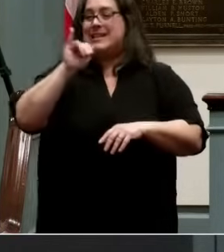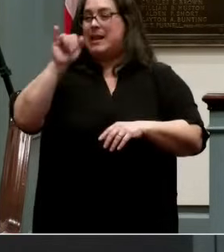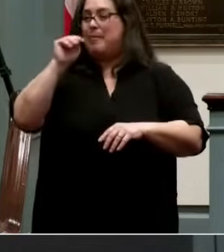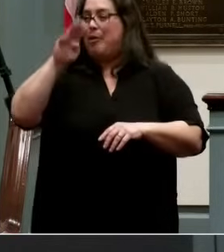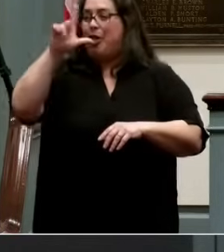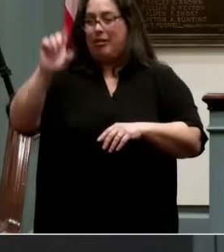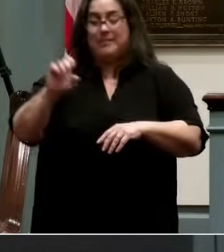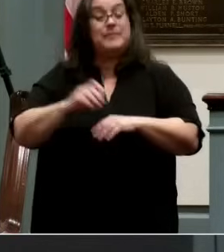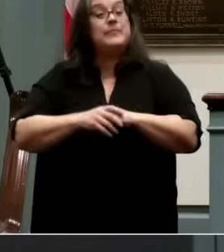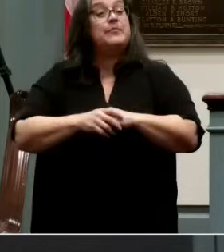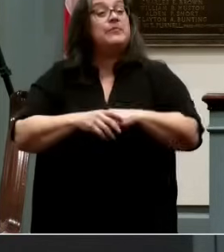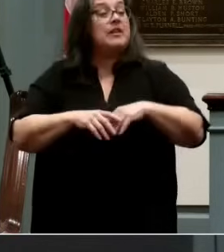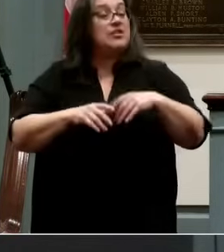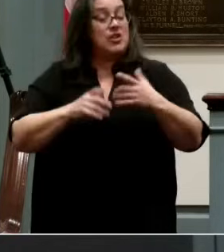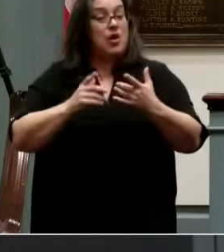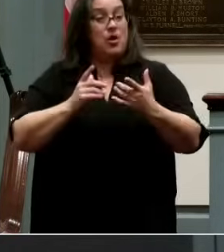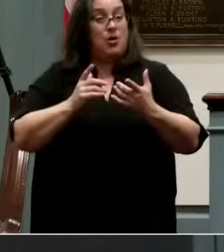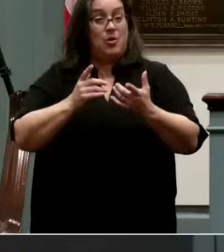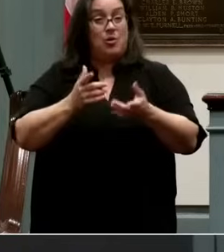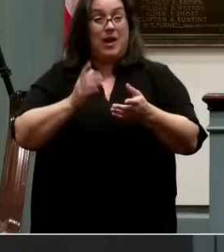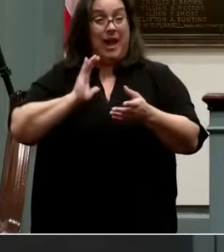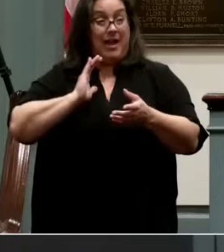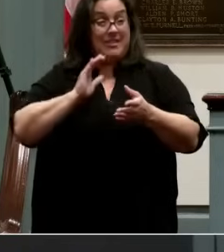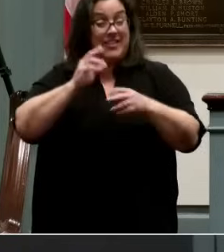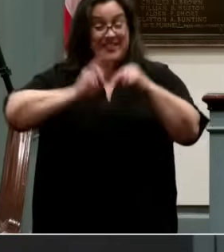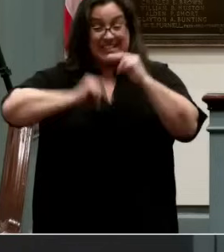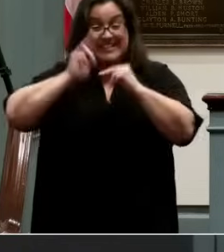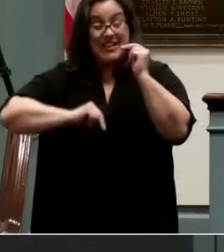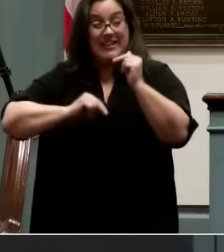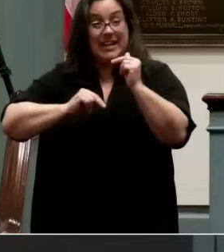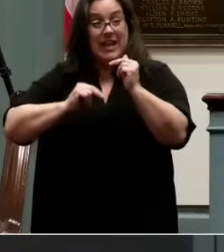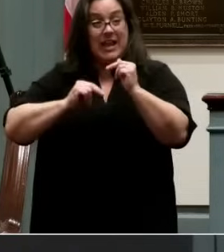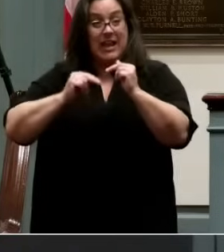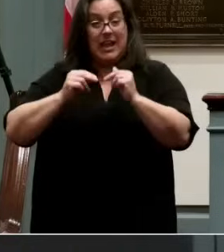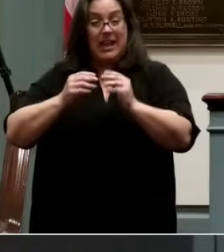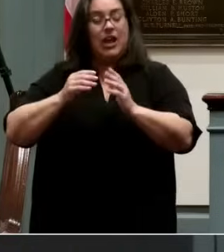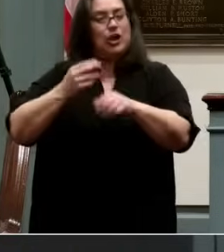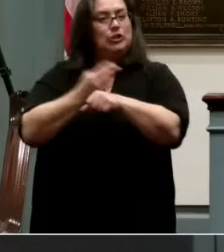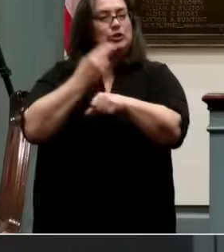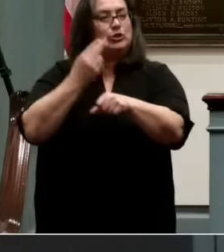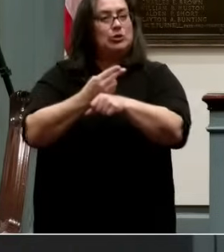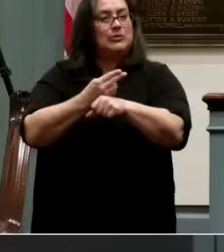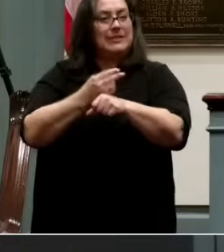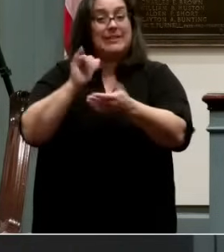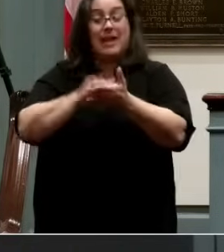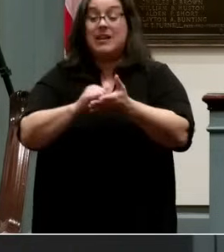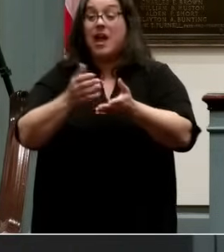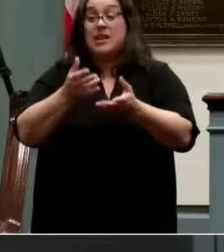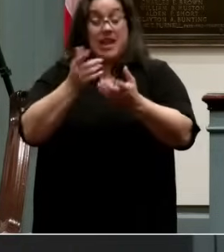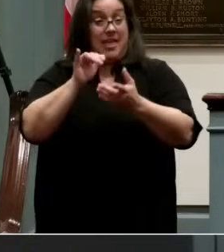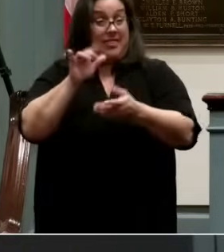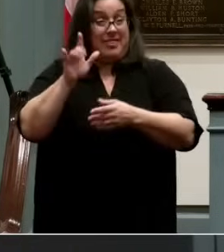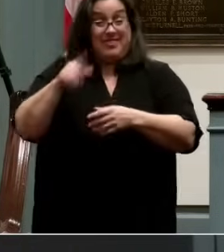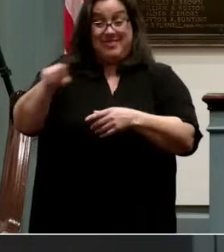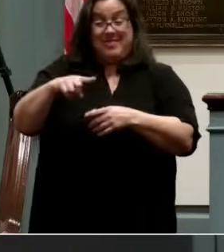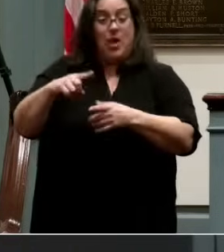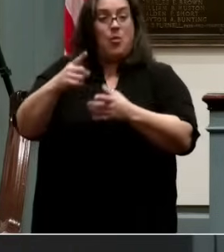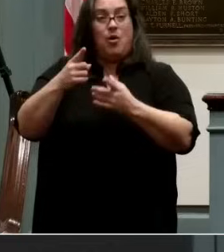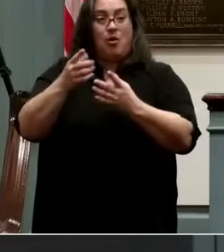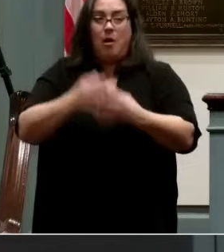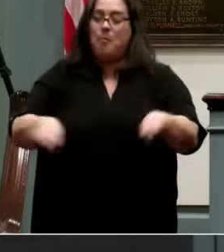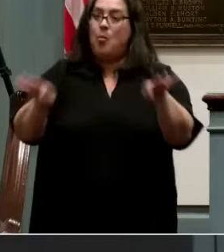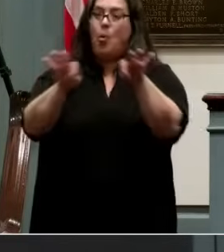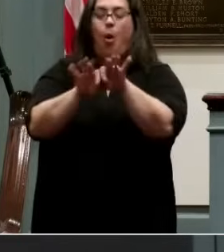builds on our state's strength in biotechnology, and it was critical in bringing WuXi STA to